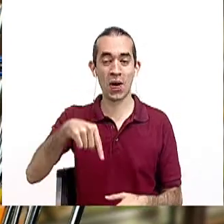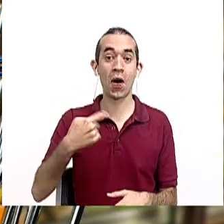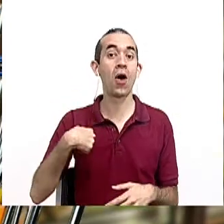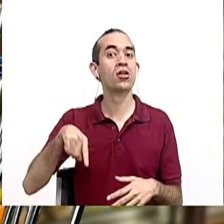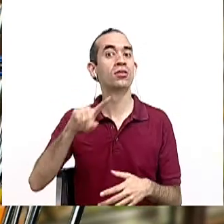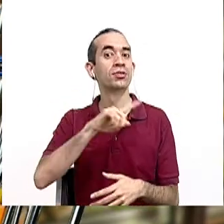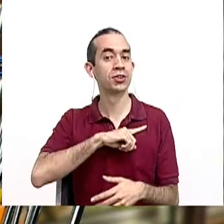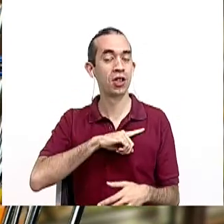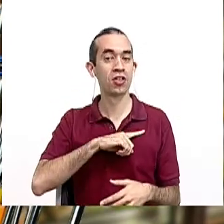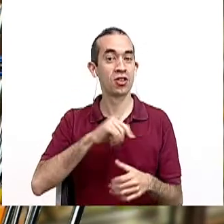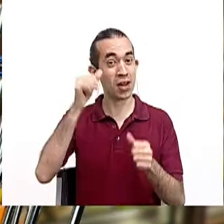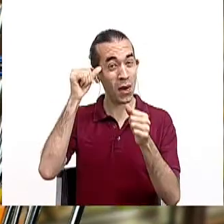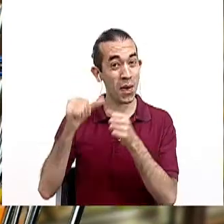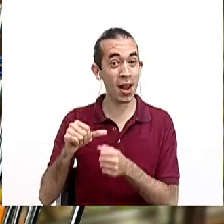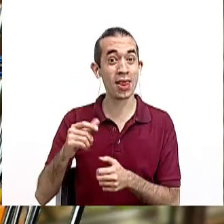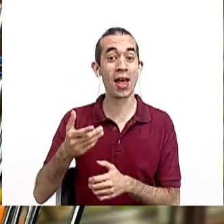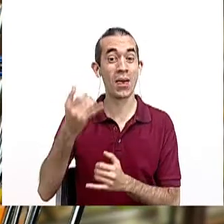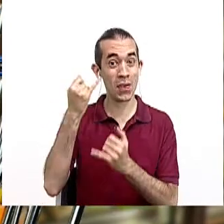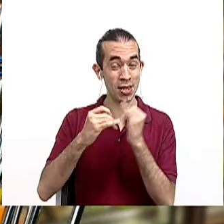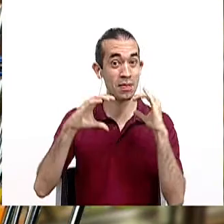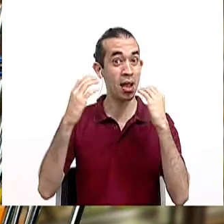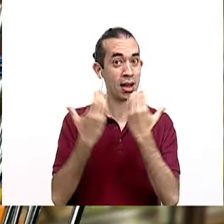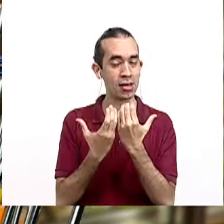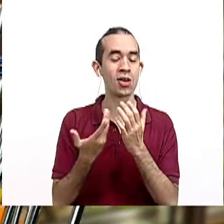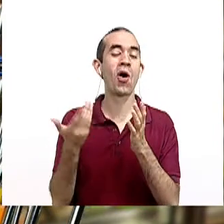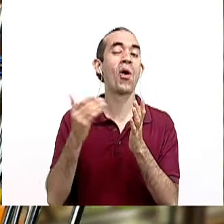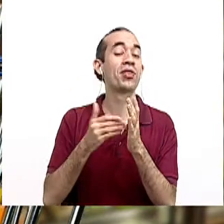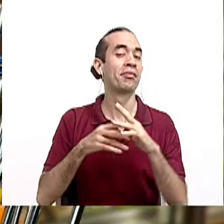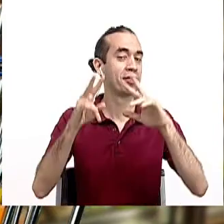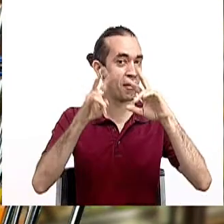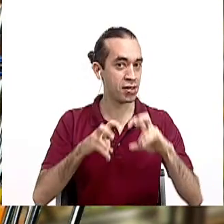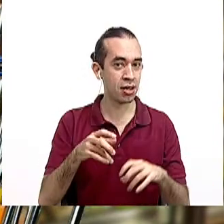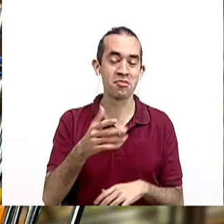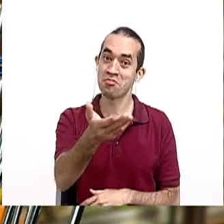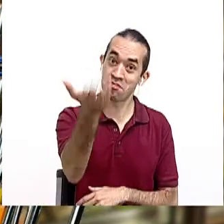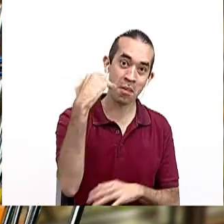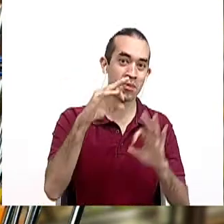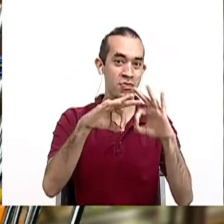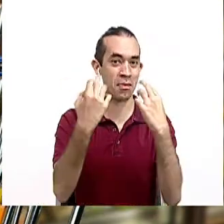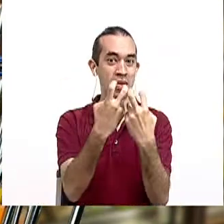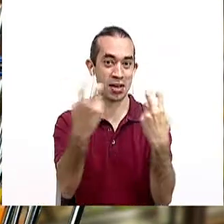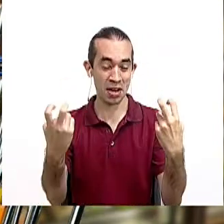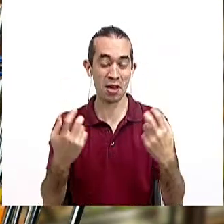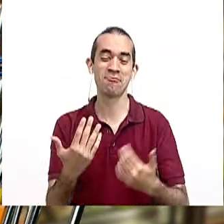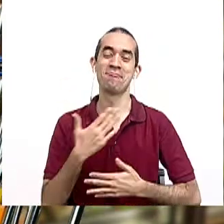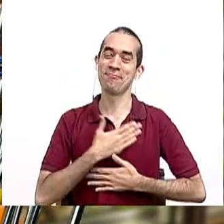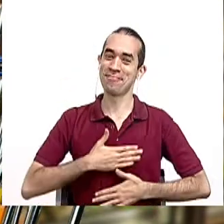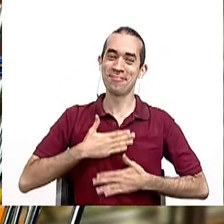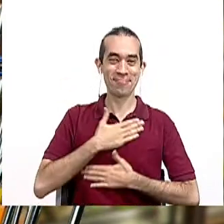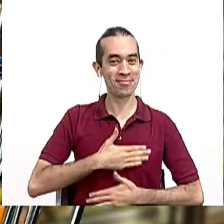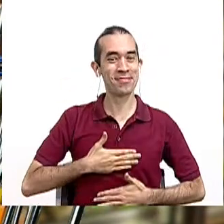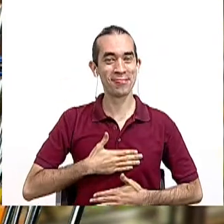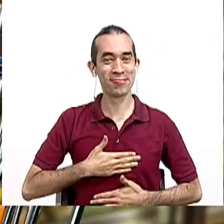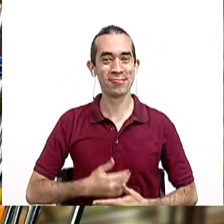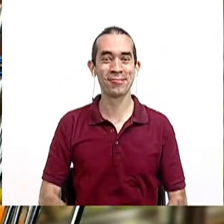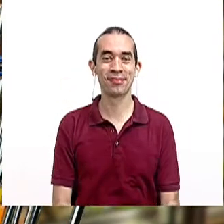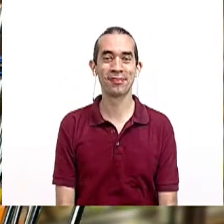we covered on our last lesson. So let's tell your family to join us and enjoy it.